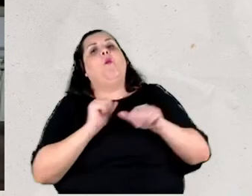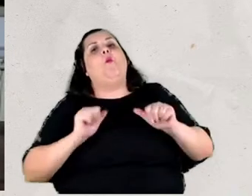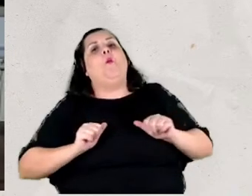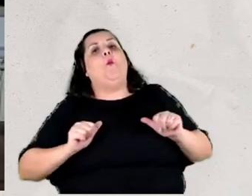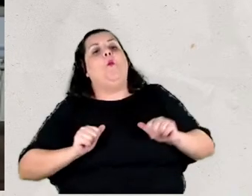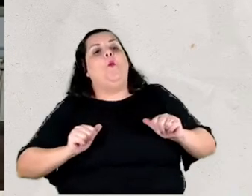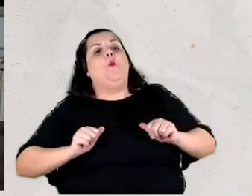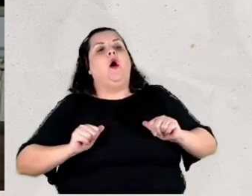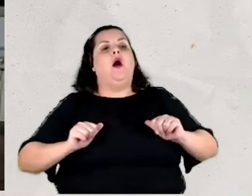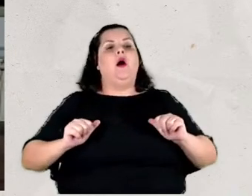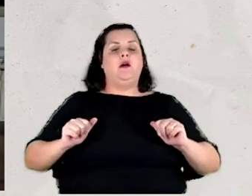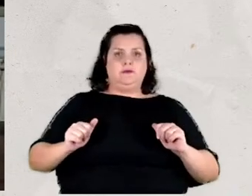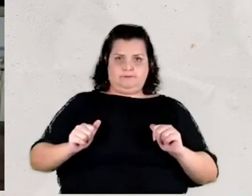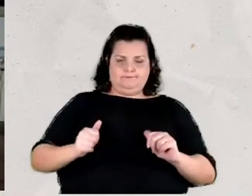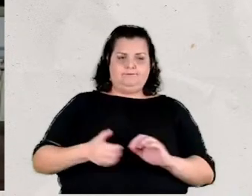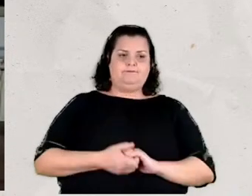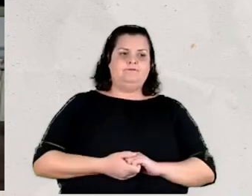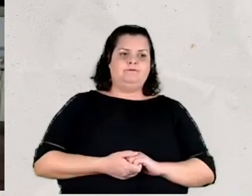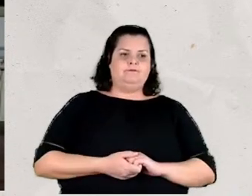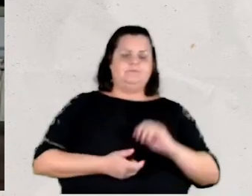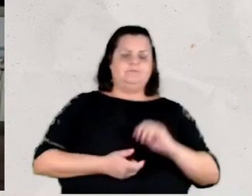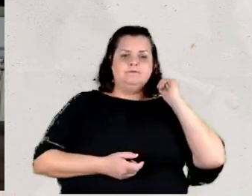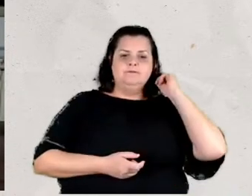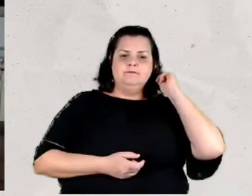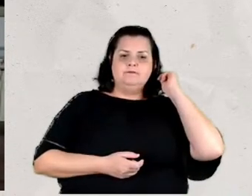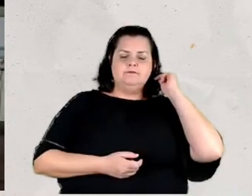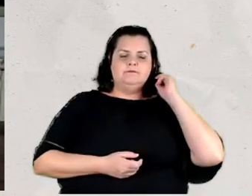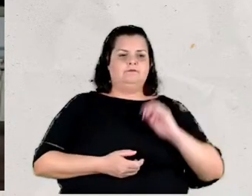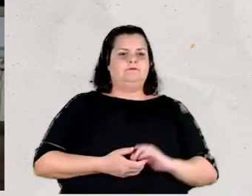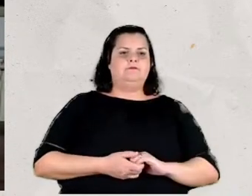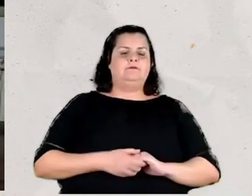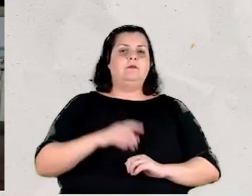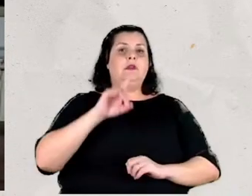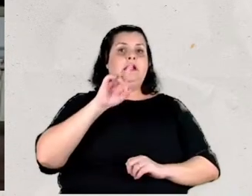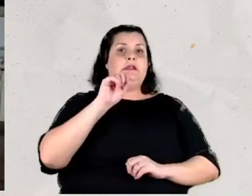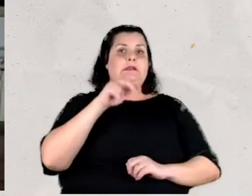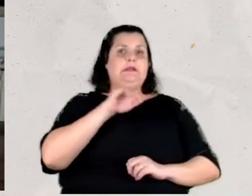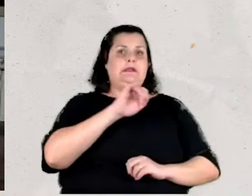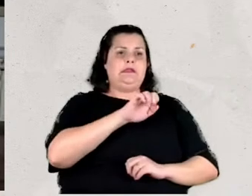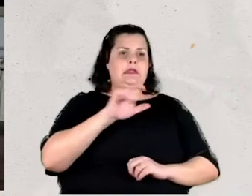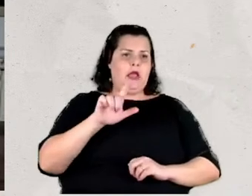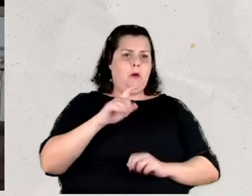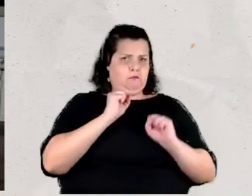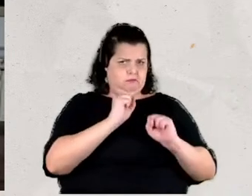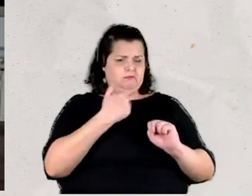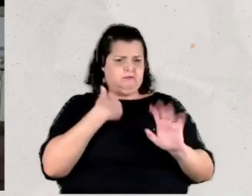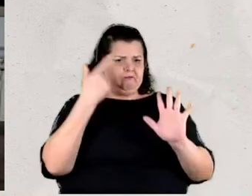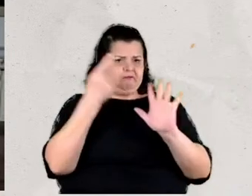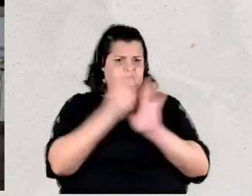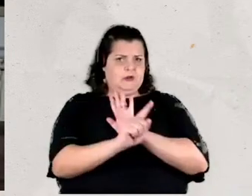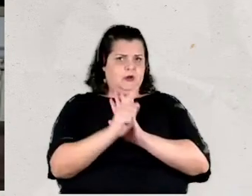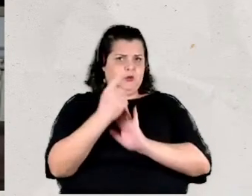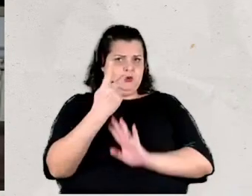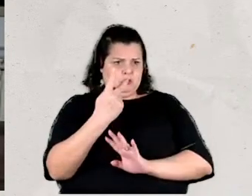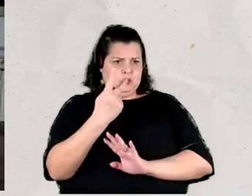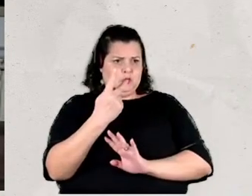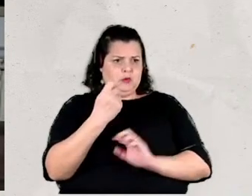Daniel, may I make two more questions and then we pass to the public? We have yes. Questions from the public.